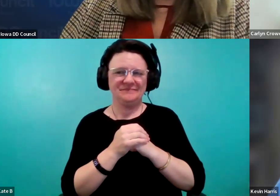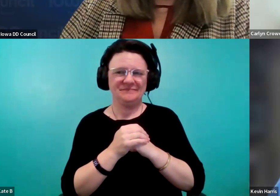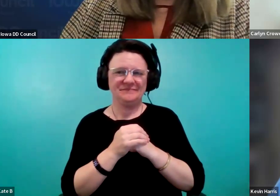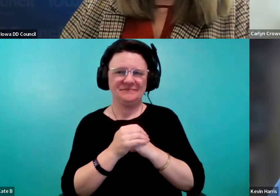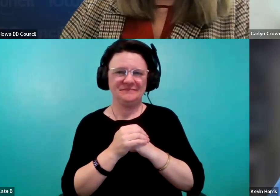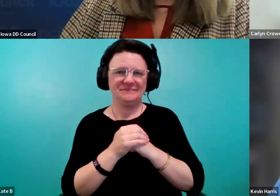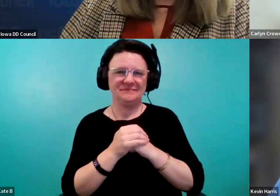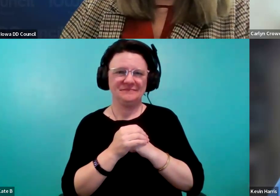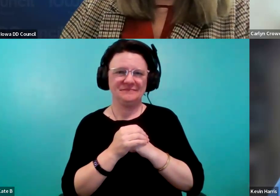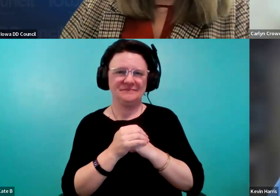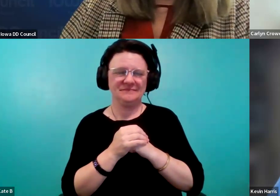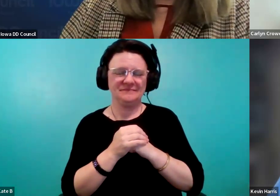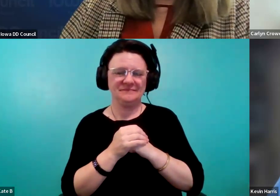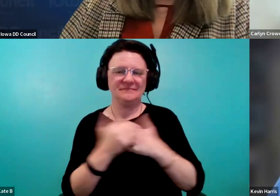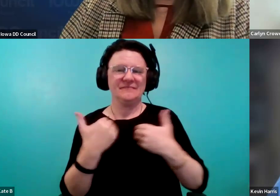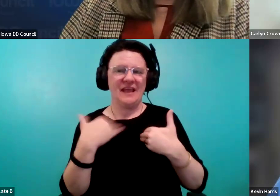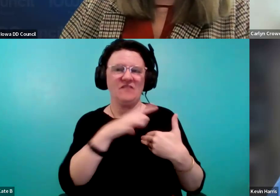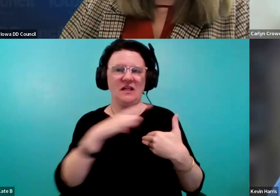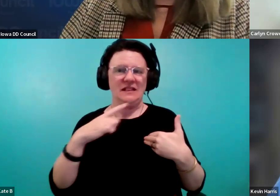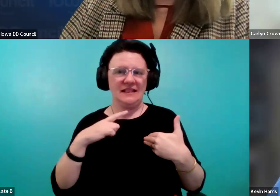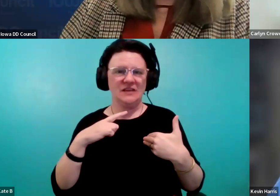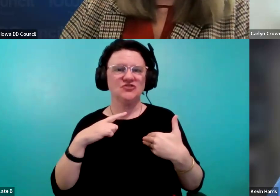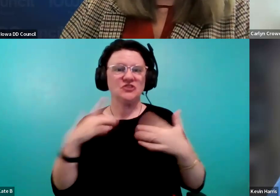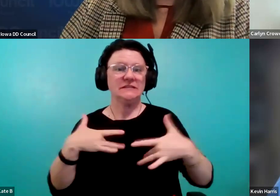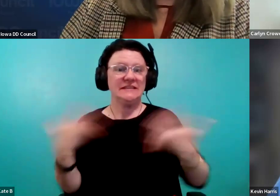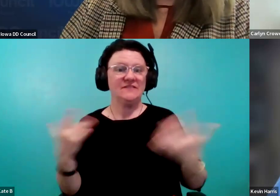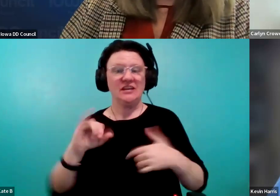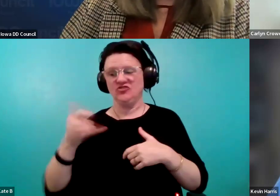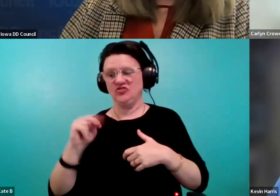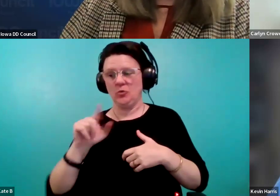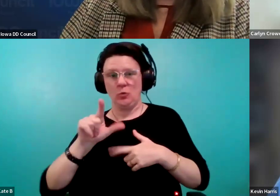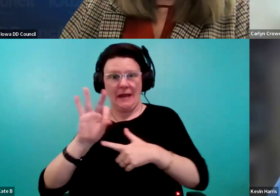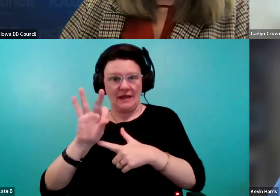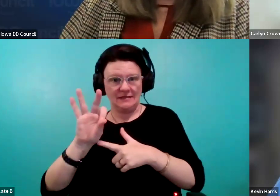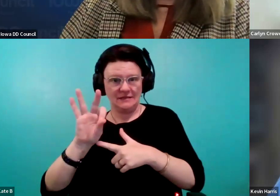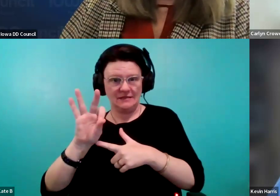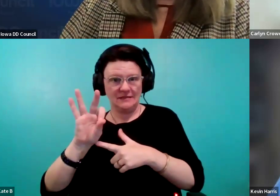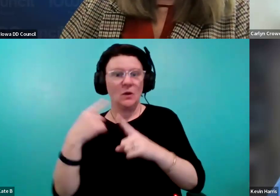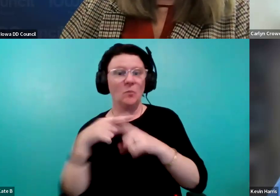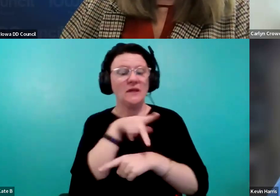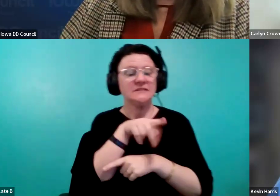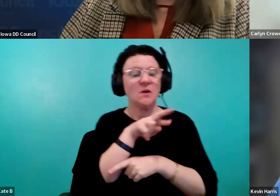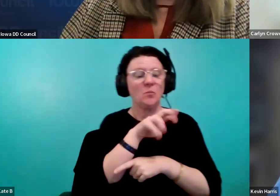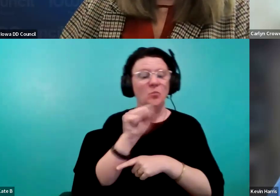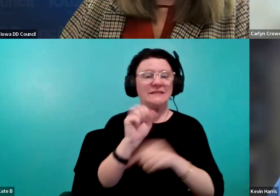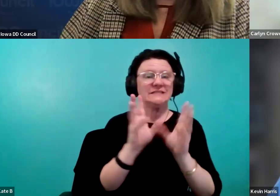have our legislative reception on January 29th, and there will also be a press conference